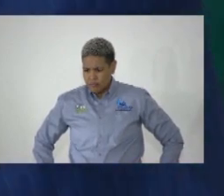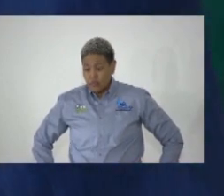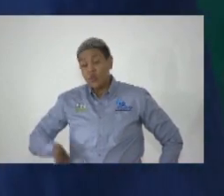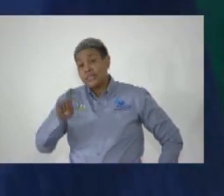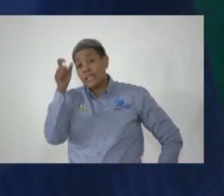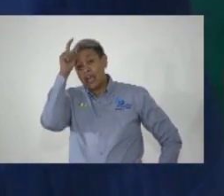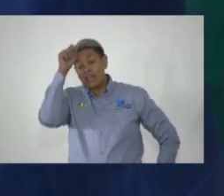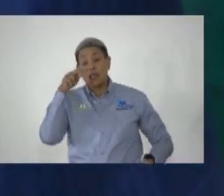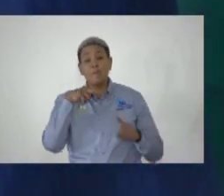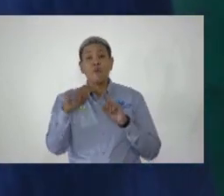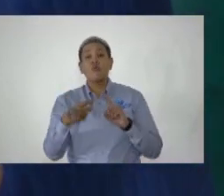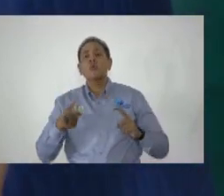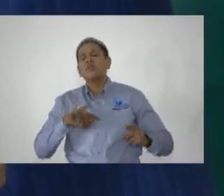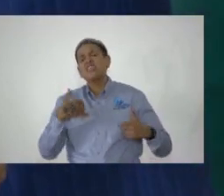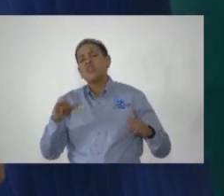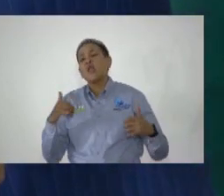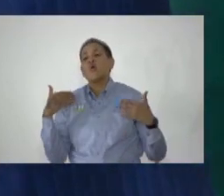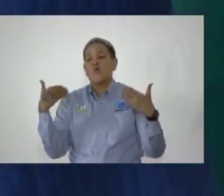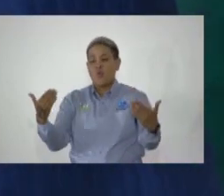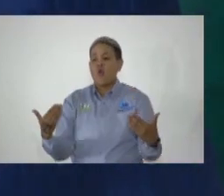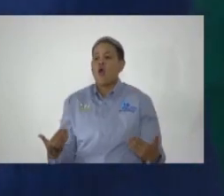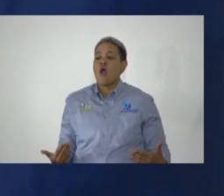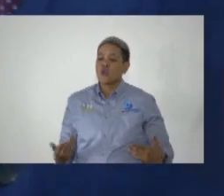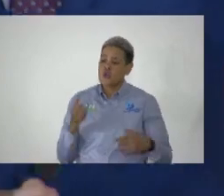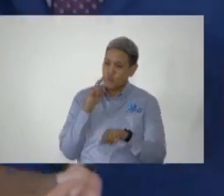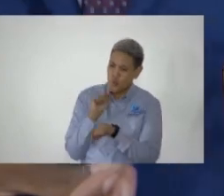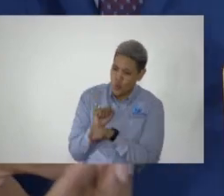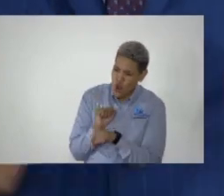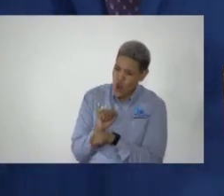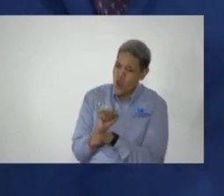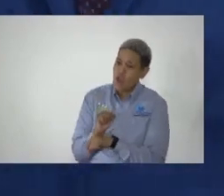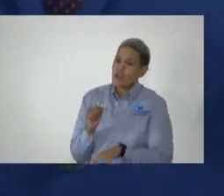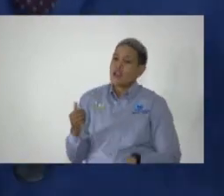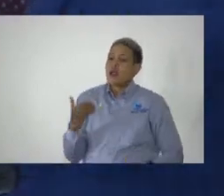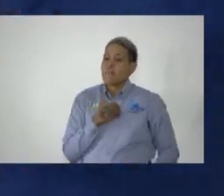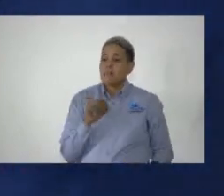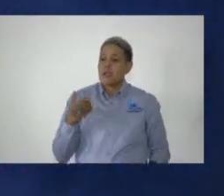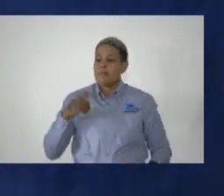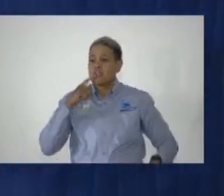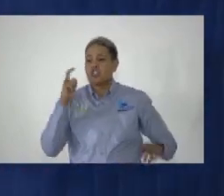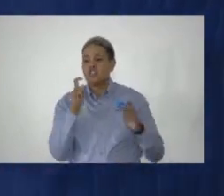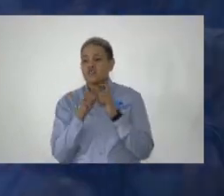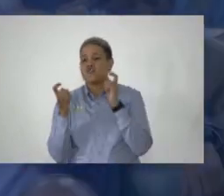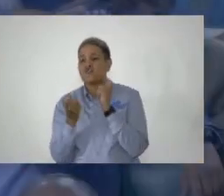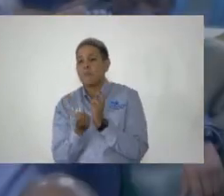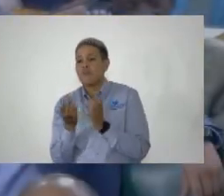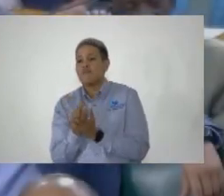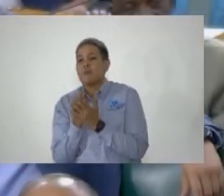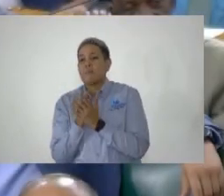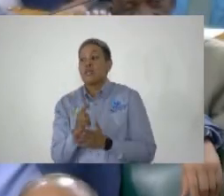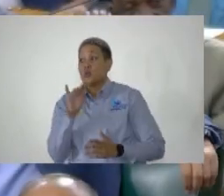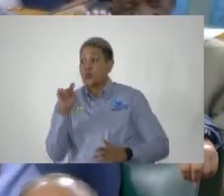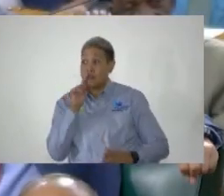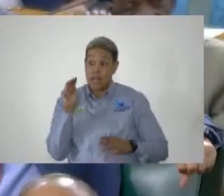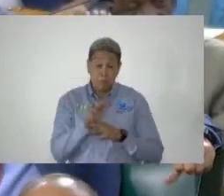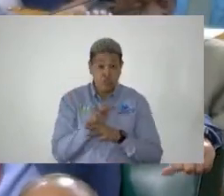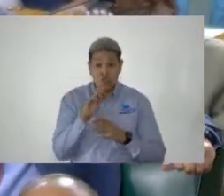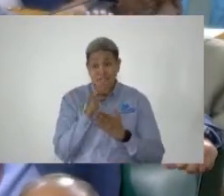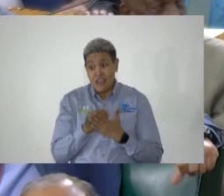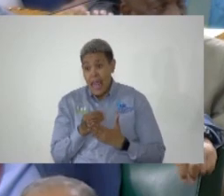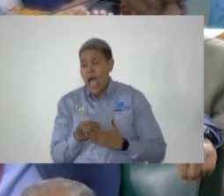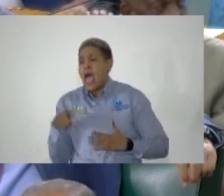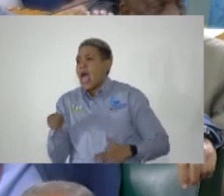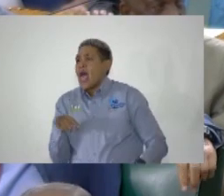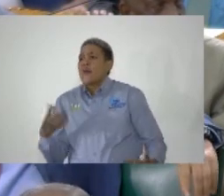nevertheless proceeded to work, and the members of the Transformation Implementation Unit and the Ministry of Finance have